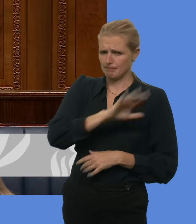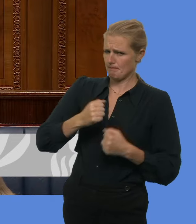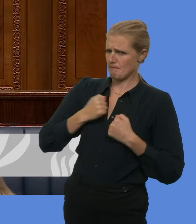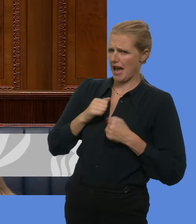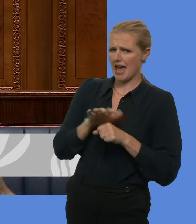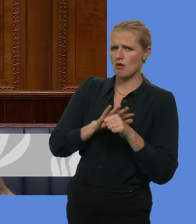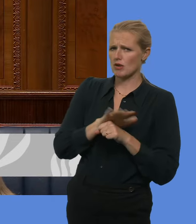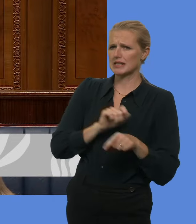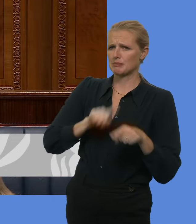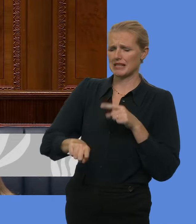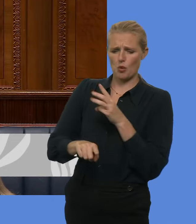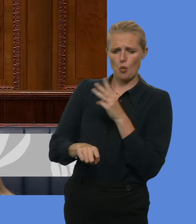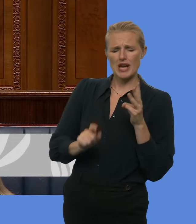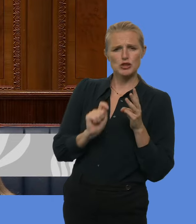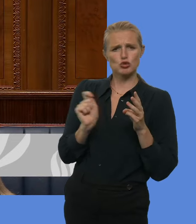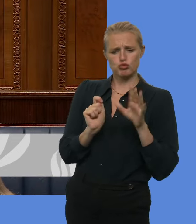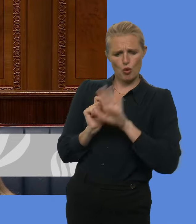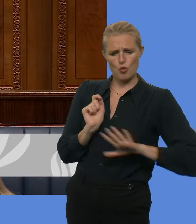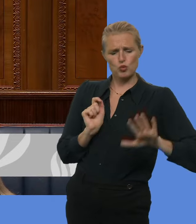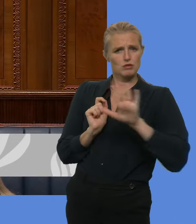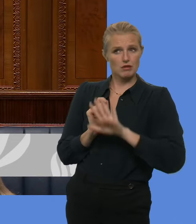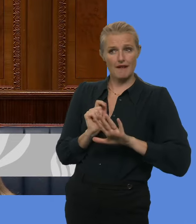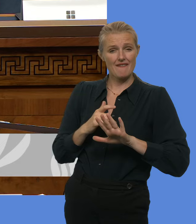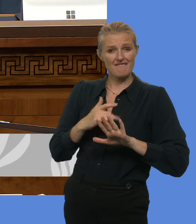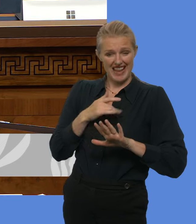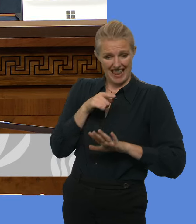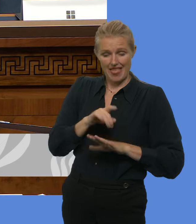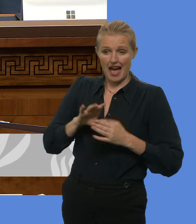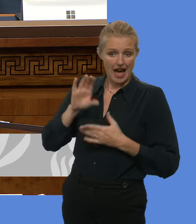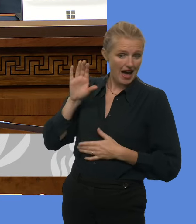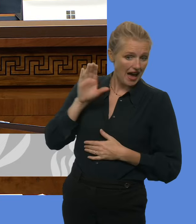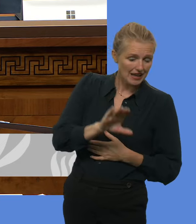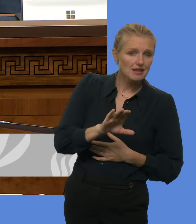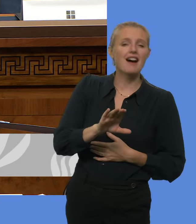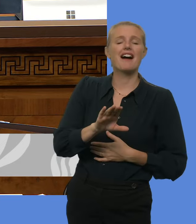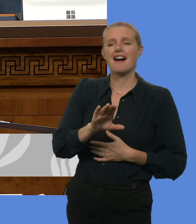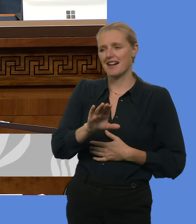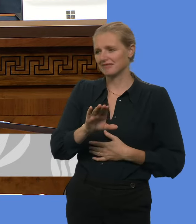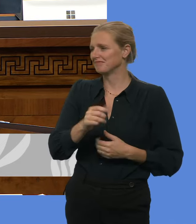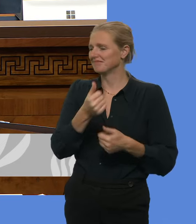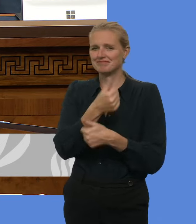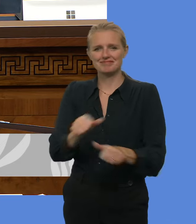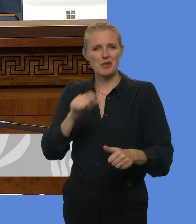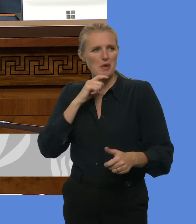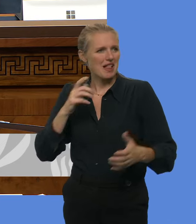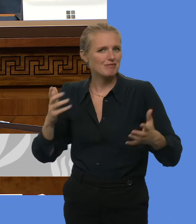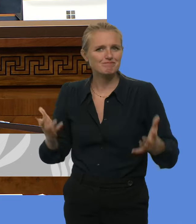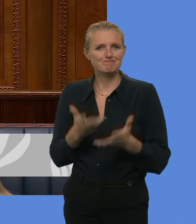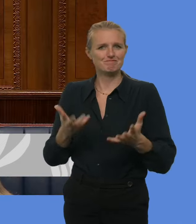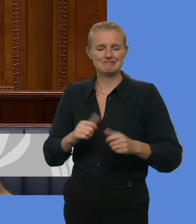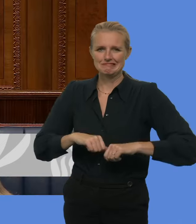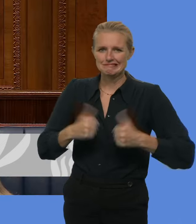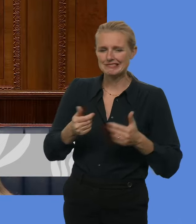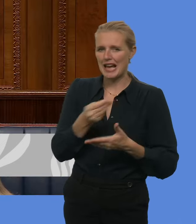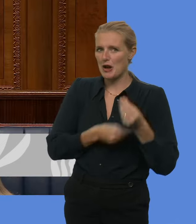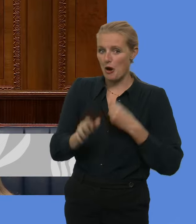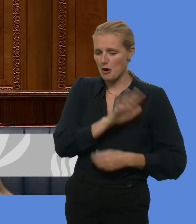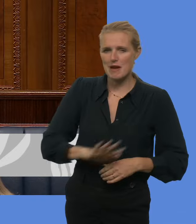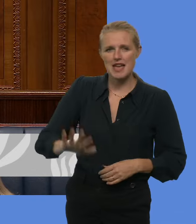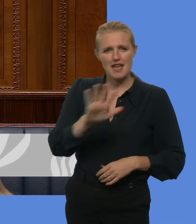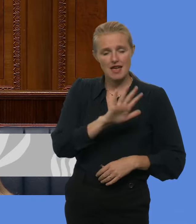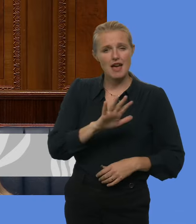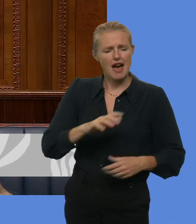area, West Tyrone, that in turn will lead to a vibrant economy within that area and